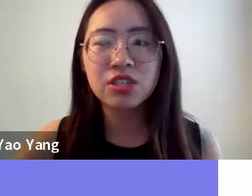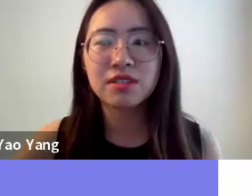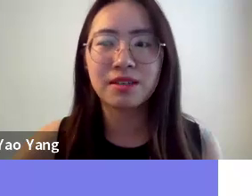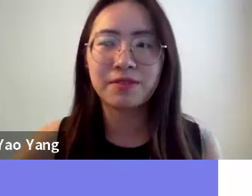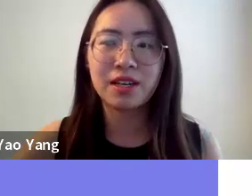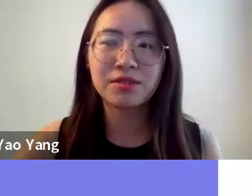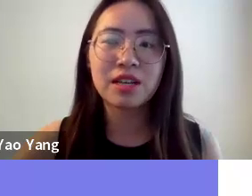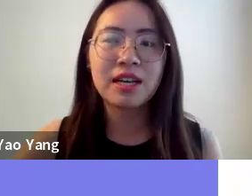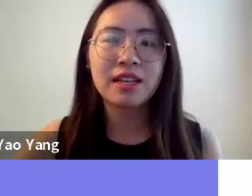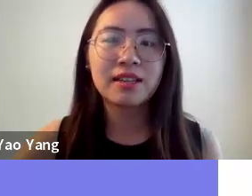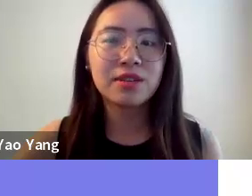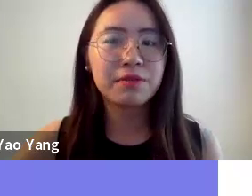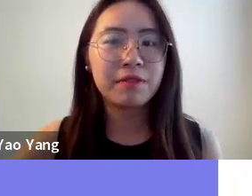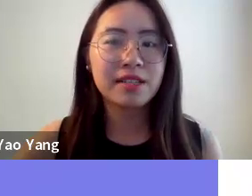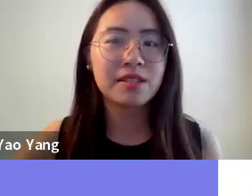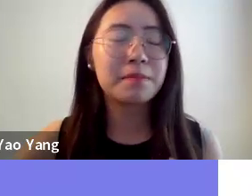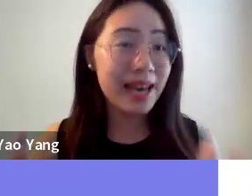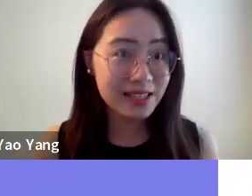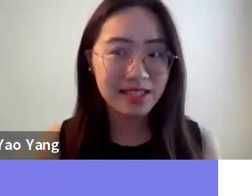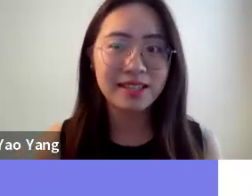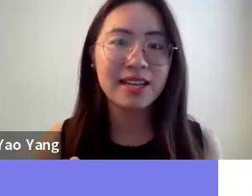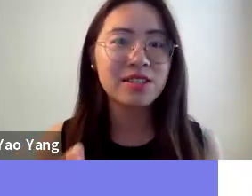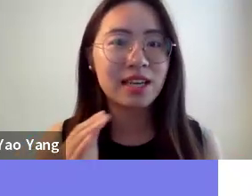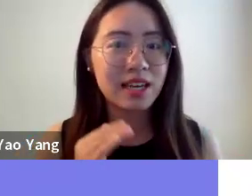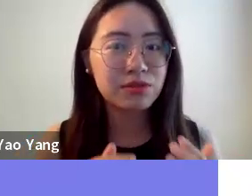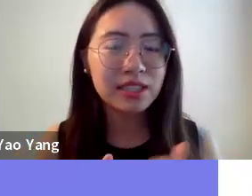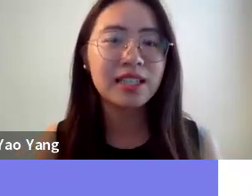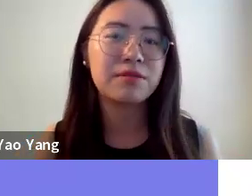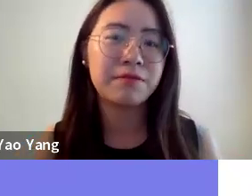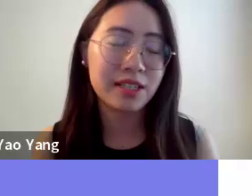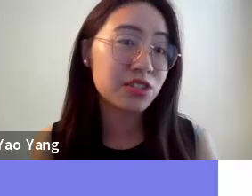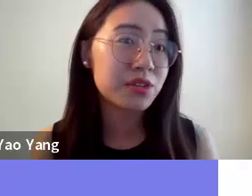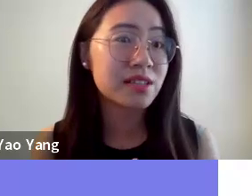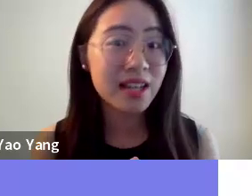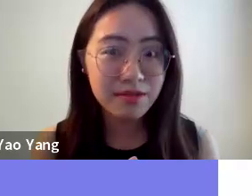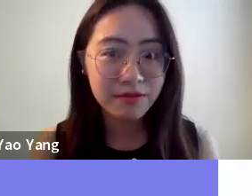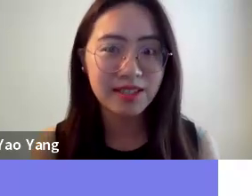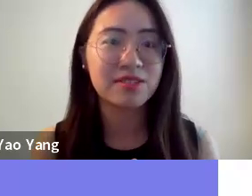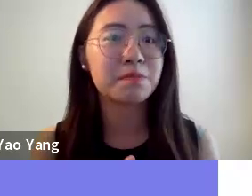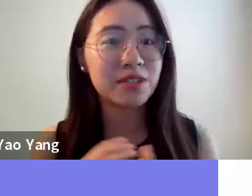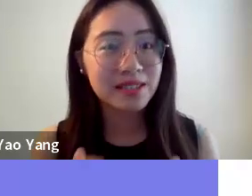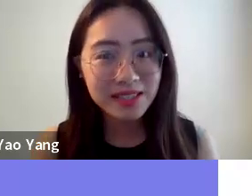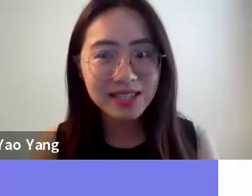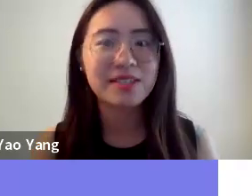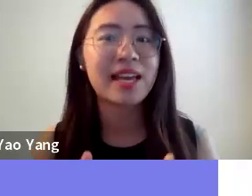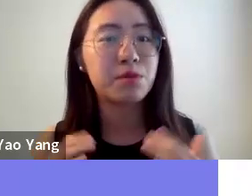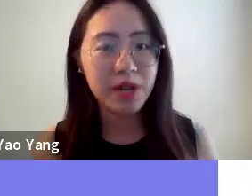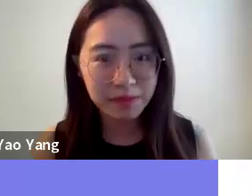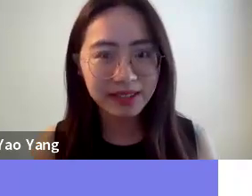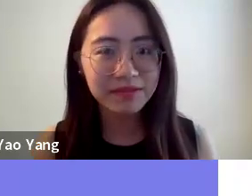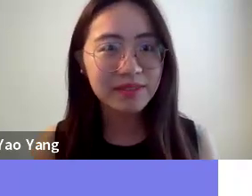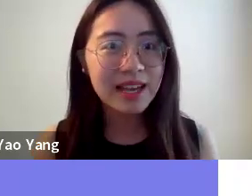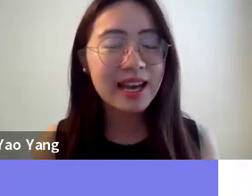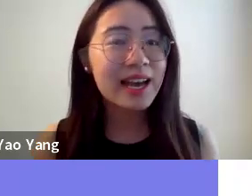just occasional self-doubt. They reflect a pattern that can really affect students' confidence, persistence,